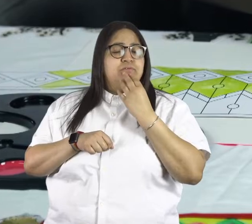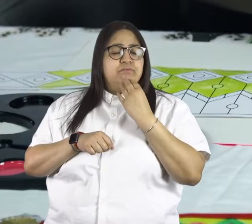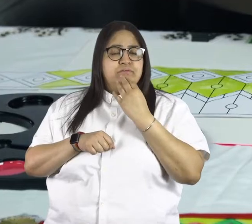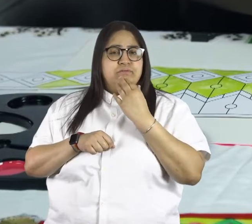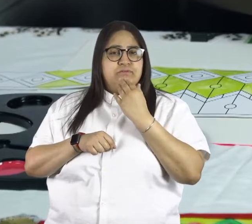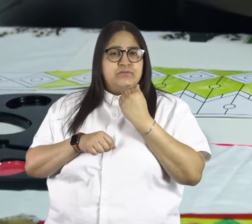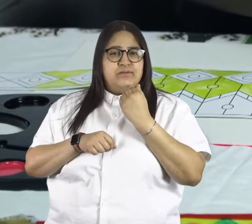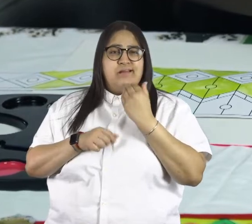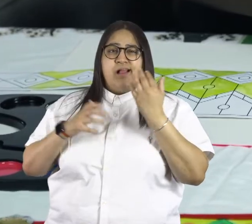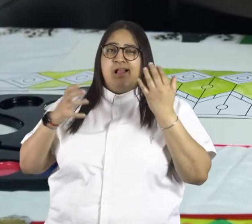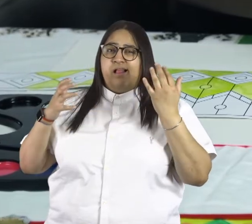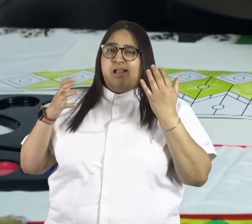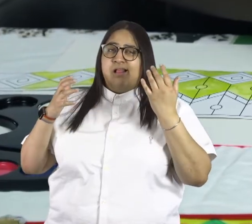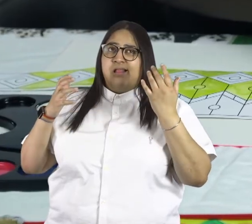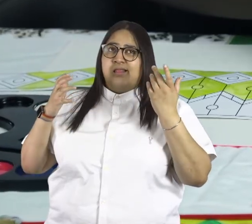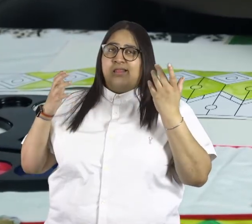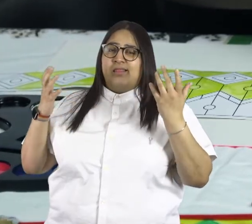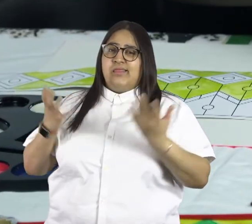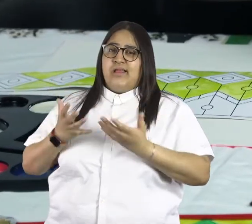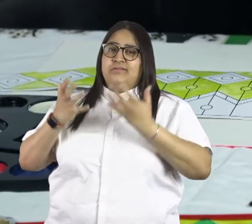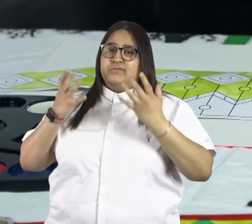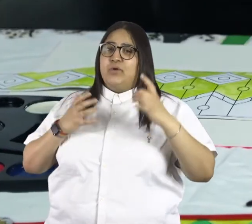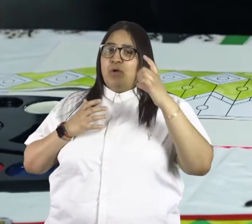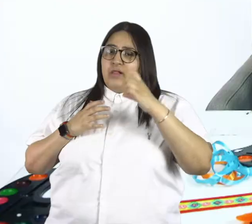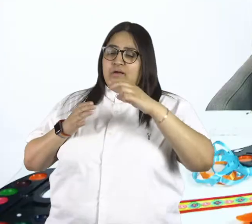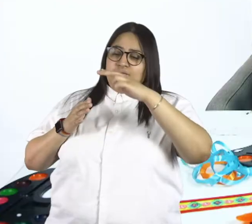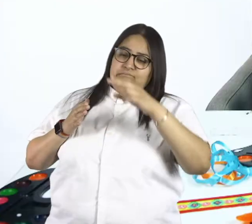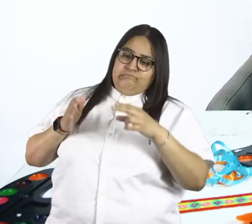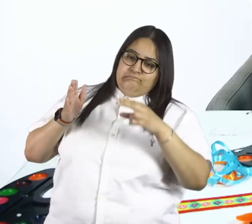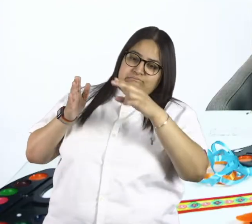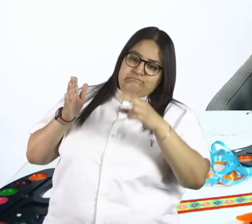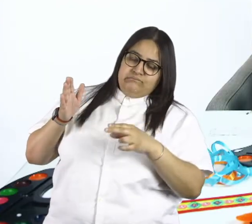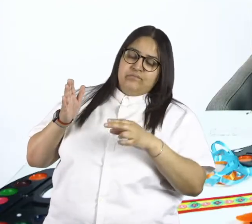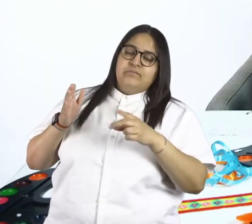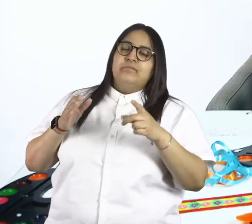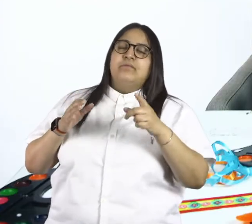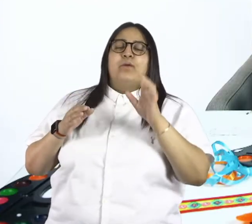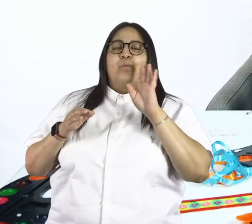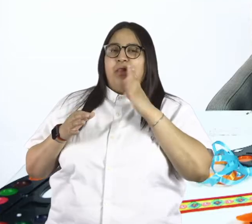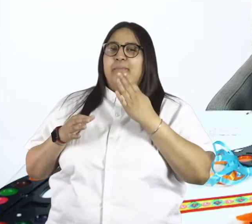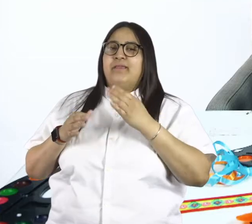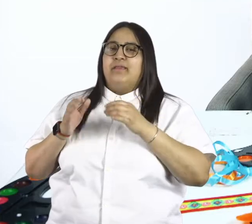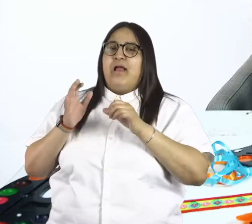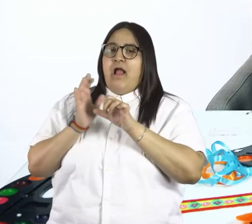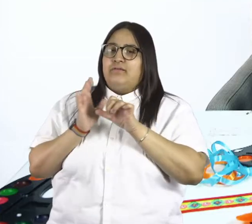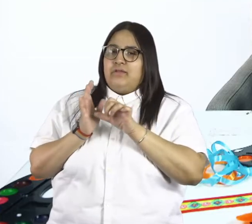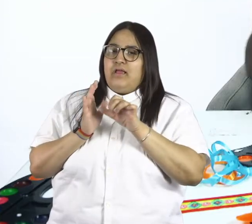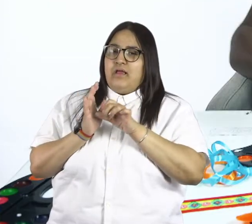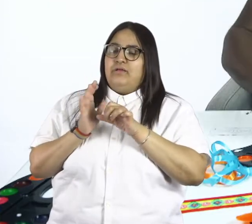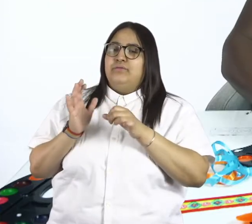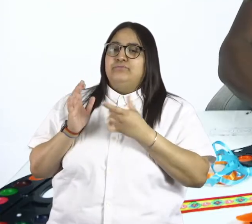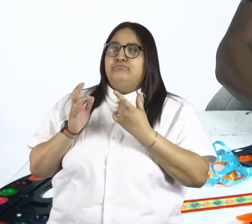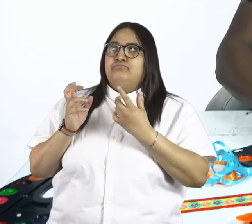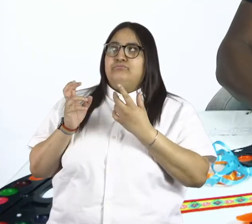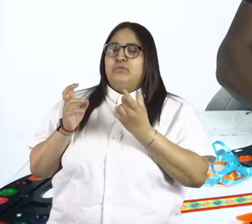it makes it harder to disguise the mistake, the smudge over the line.